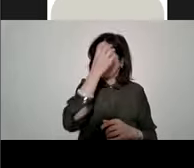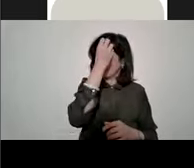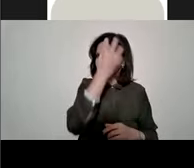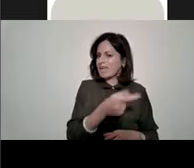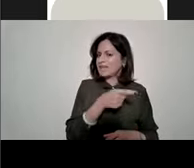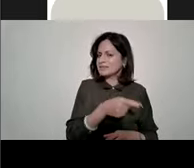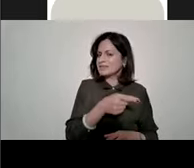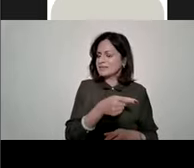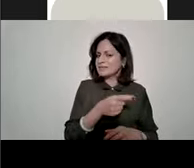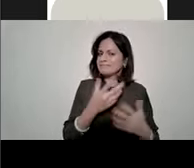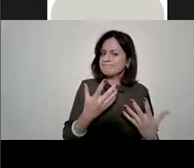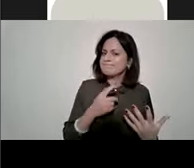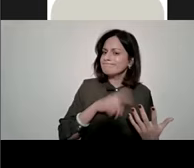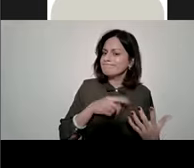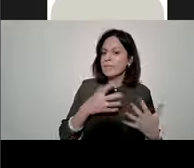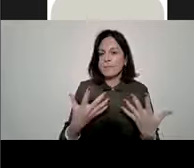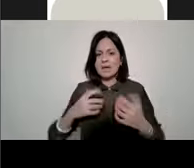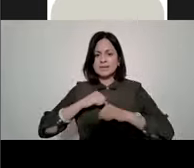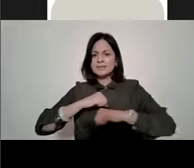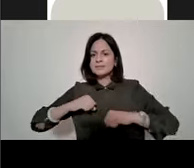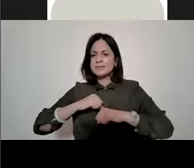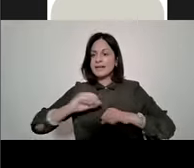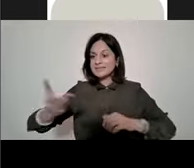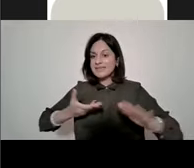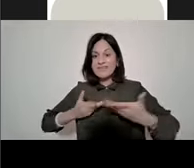So that the spaces are not provided for free.